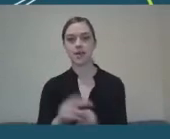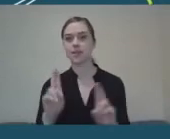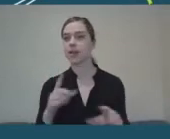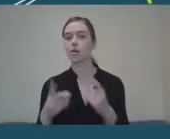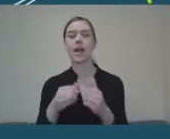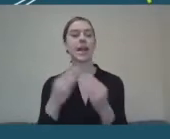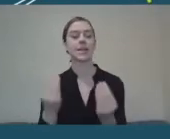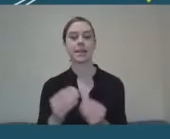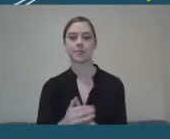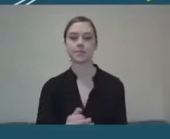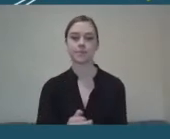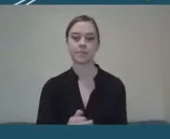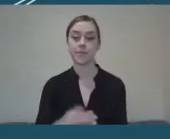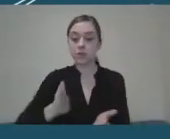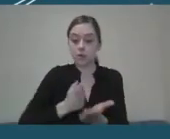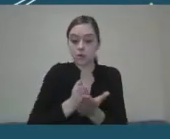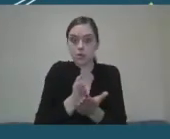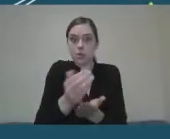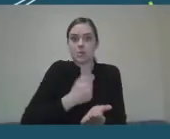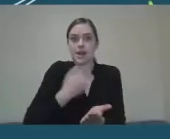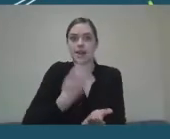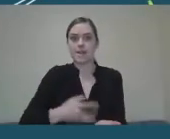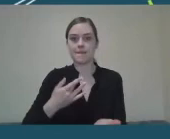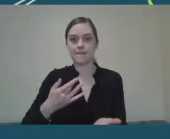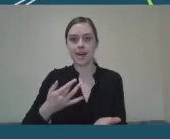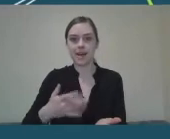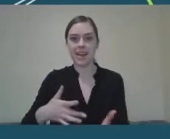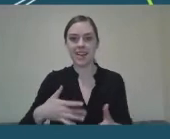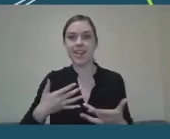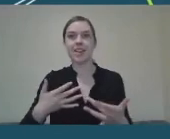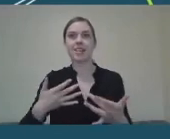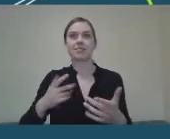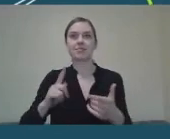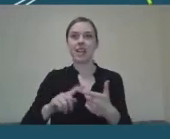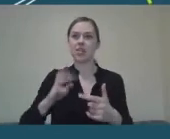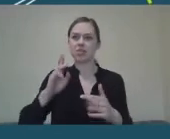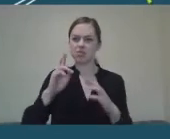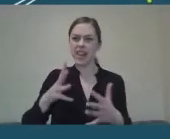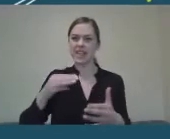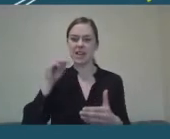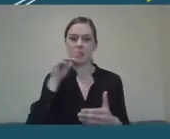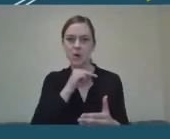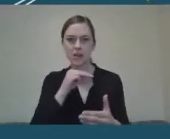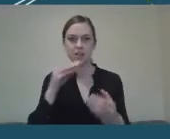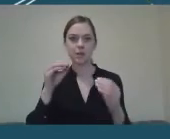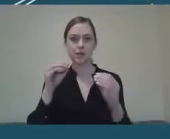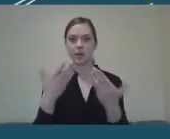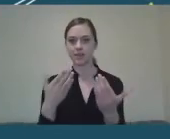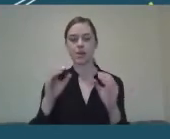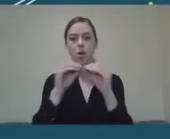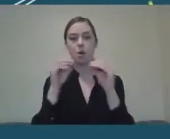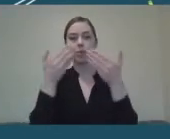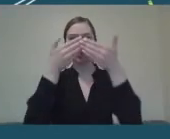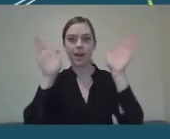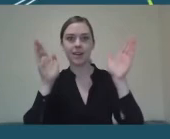honest, throughout my life, I've just kind of realized the importance of being open-minded and not seeing any obstacle.